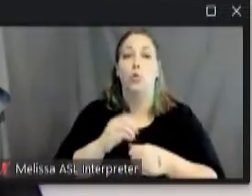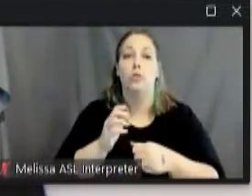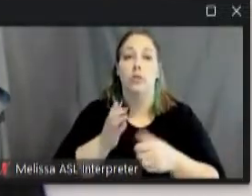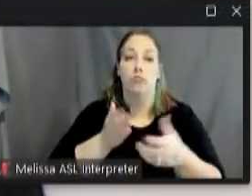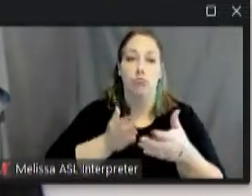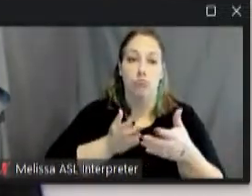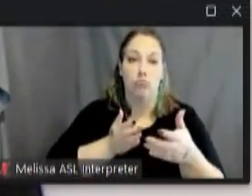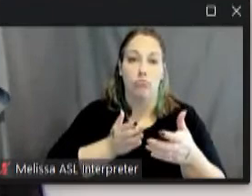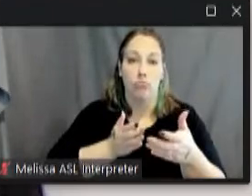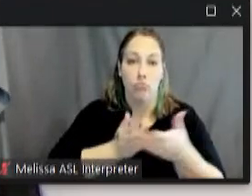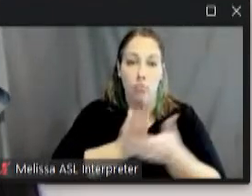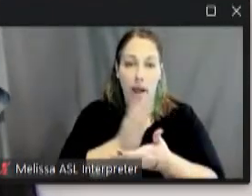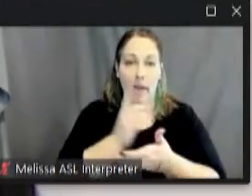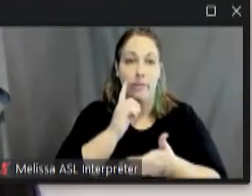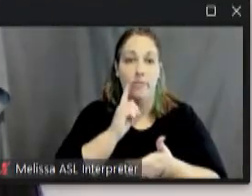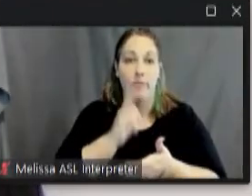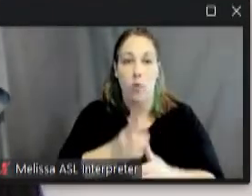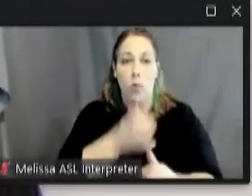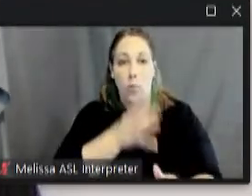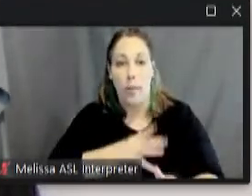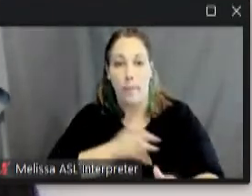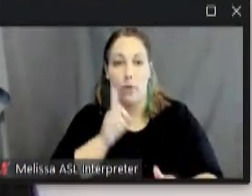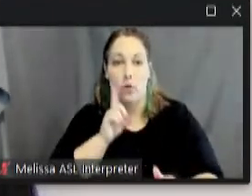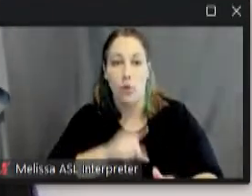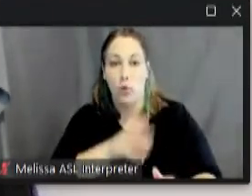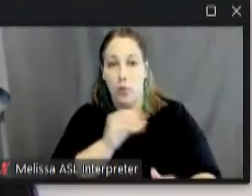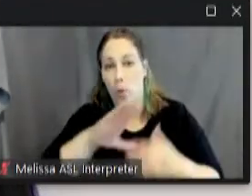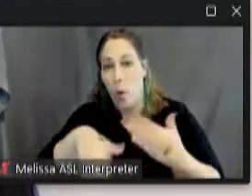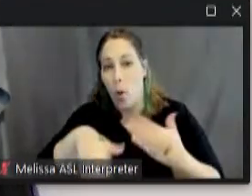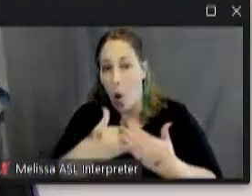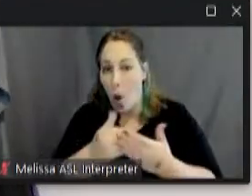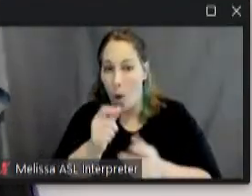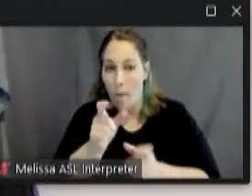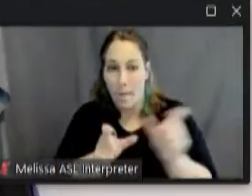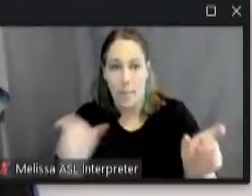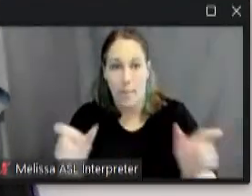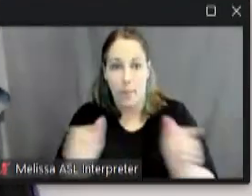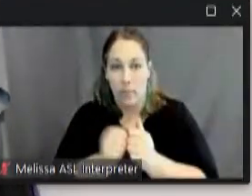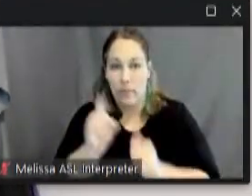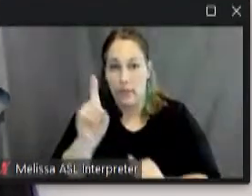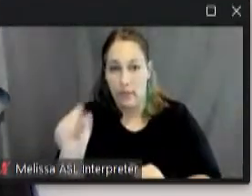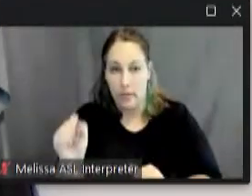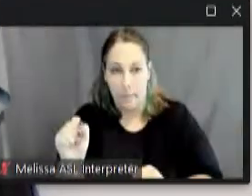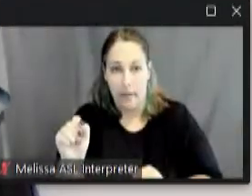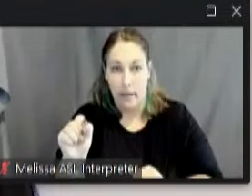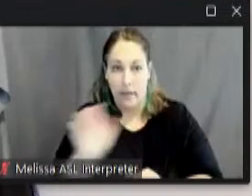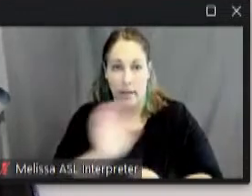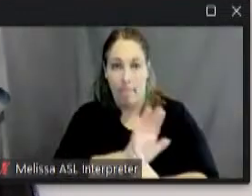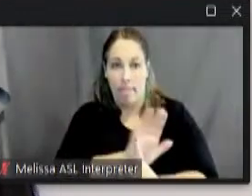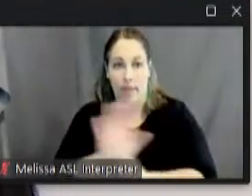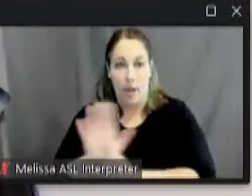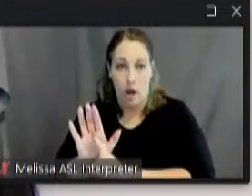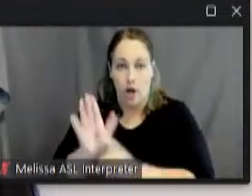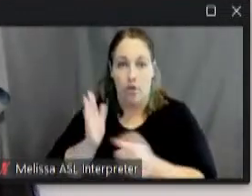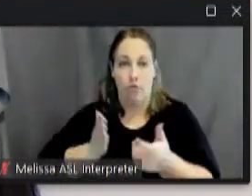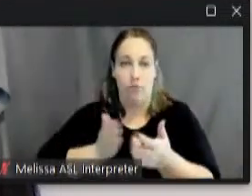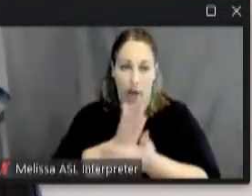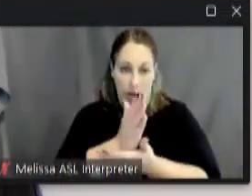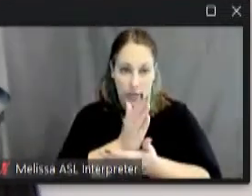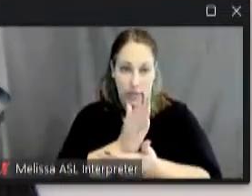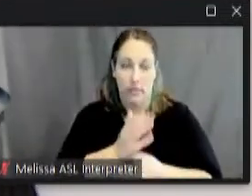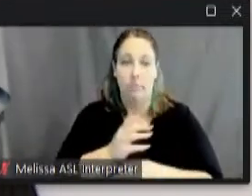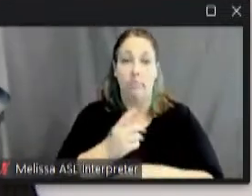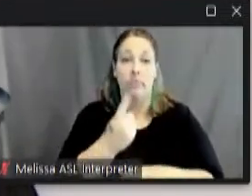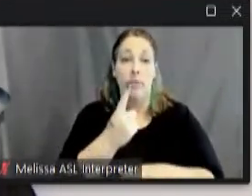of girls, women, and all people with disability. We also have established a group of women with disabilities